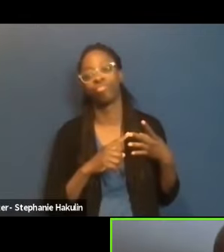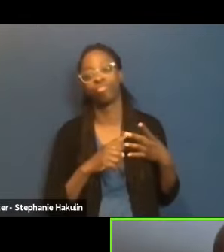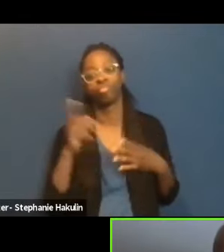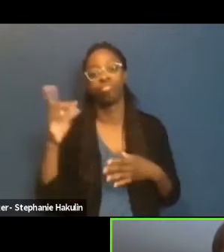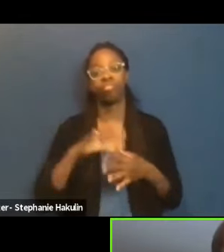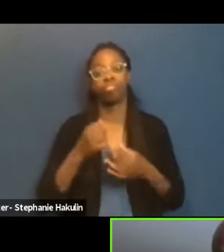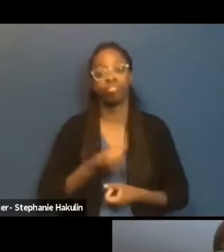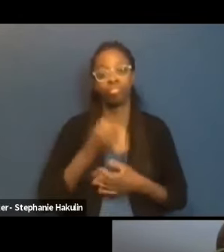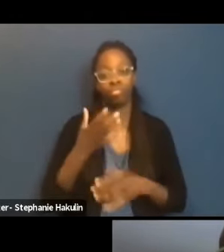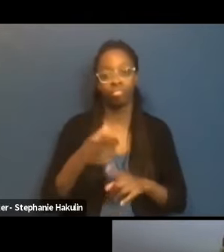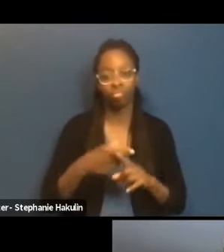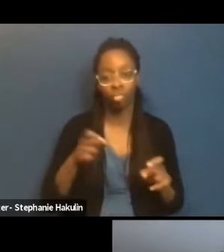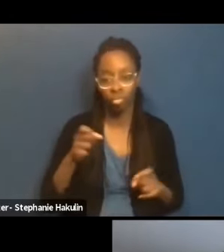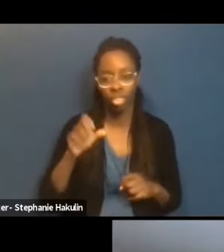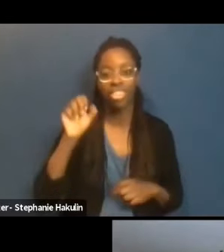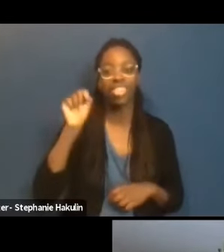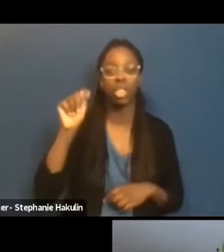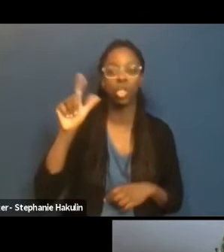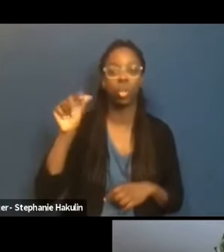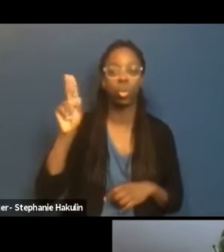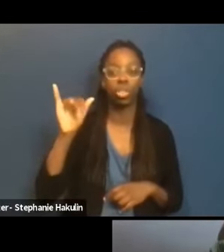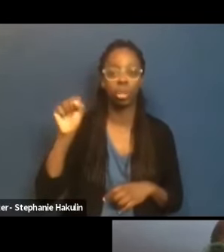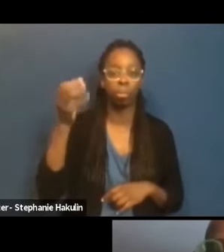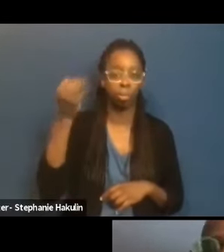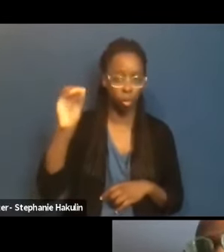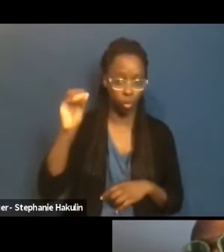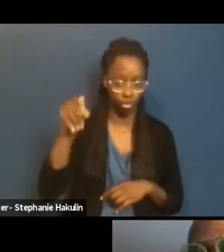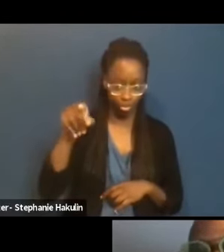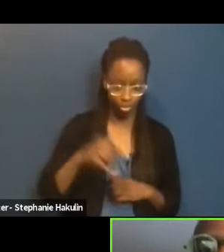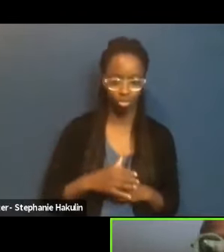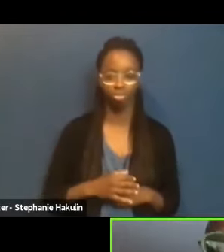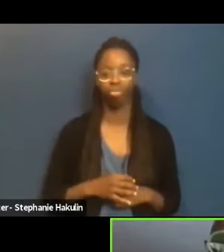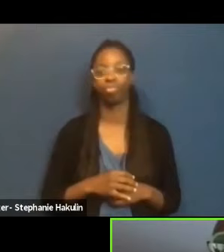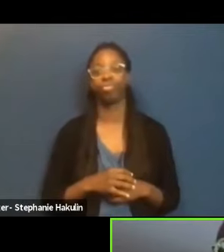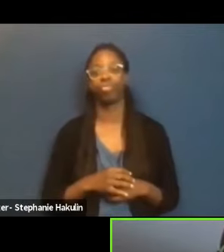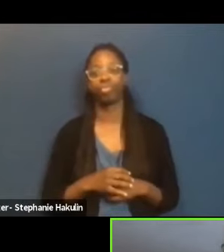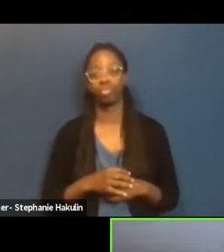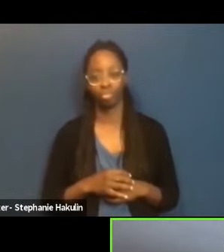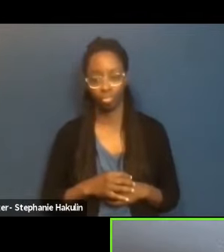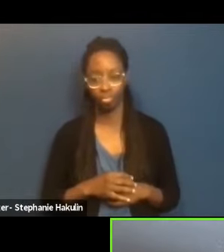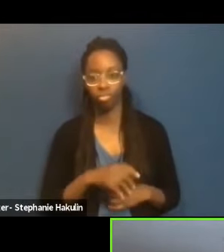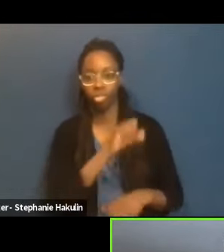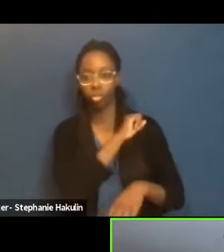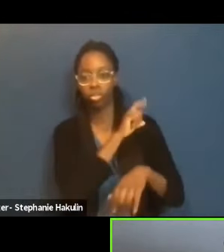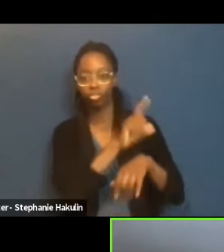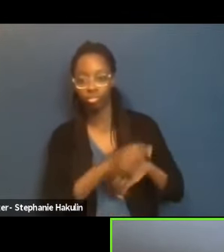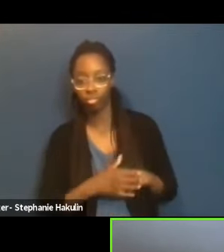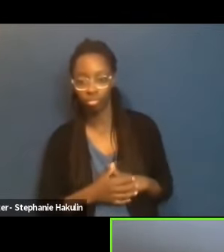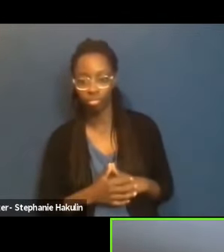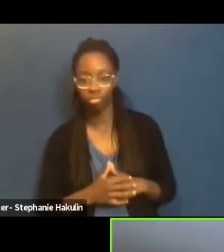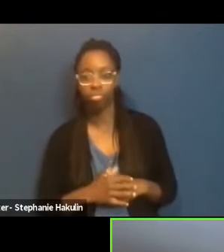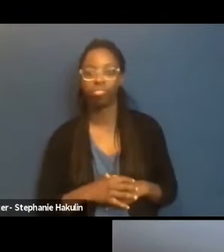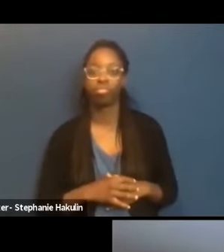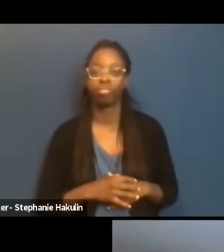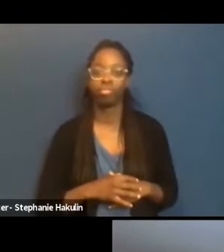Missouri. We are going to hear from poets from Miami Gardens,